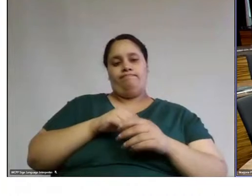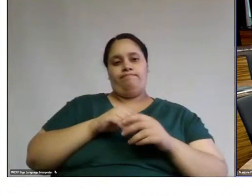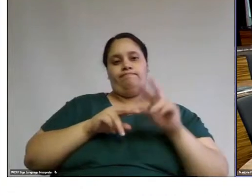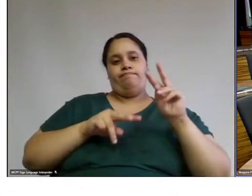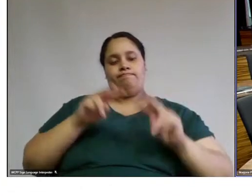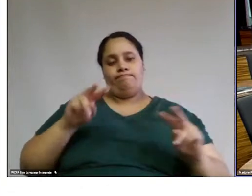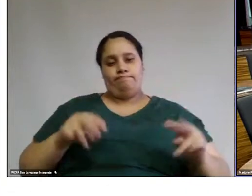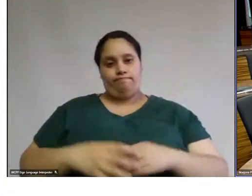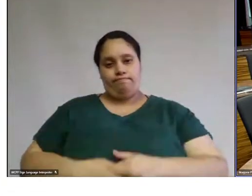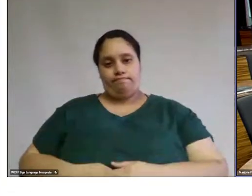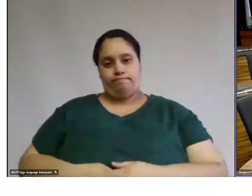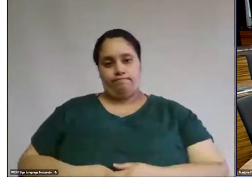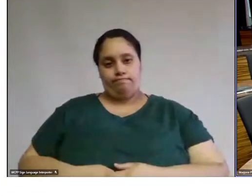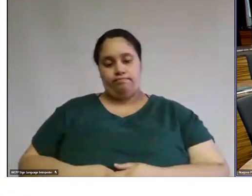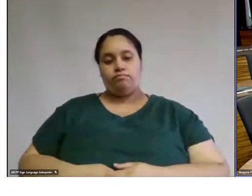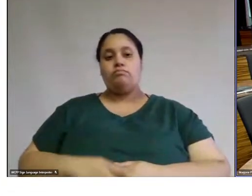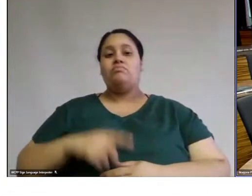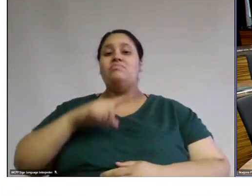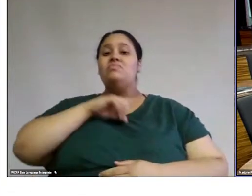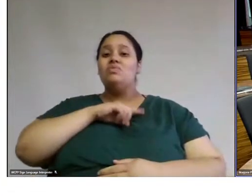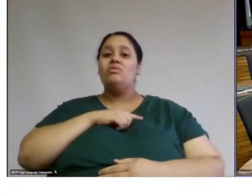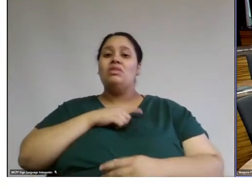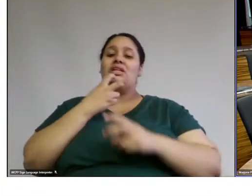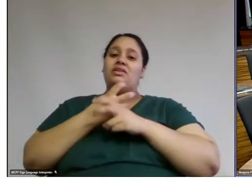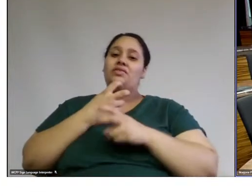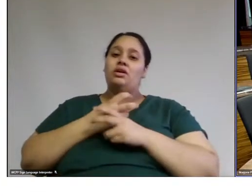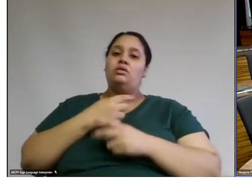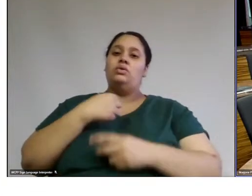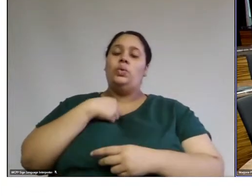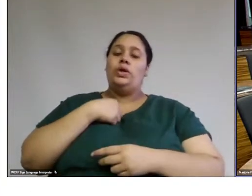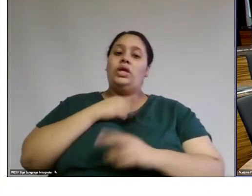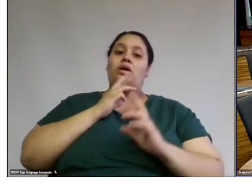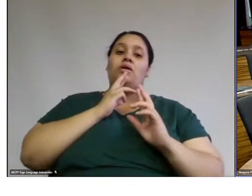it is difficult. We report that